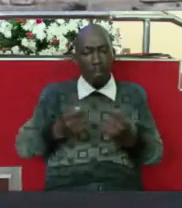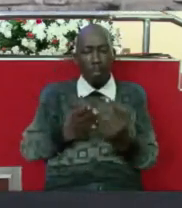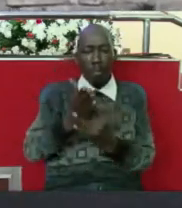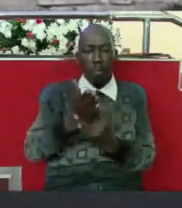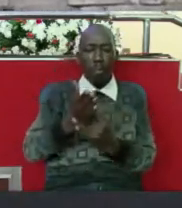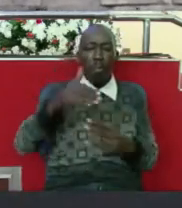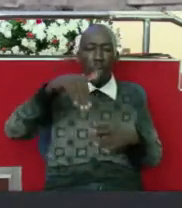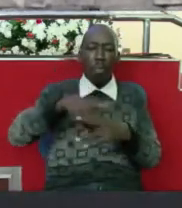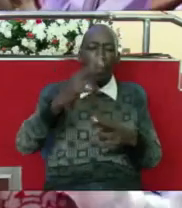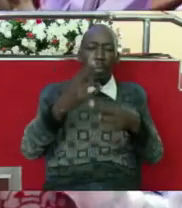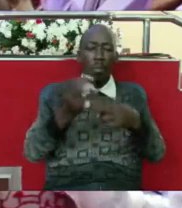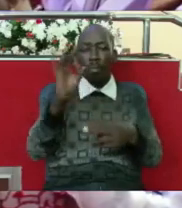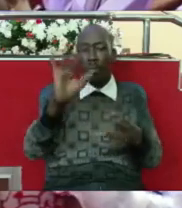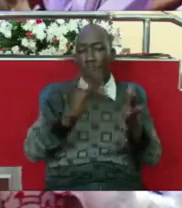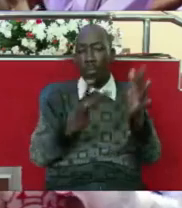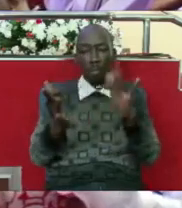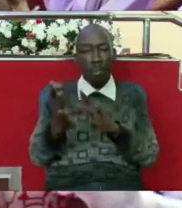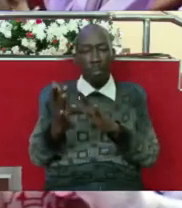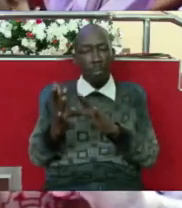the name of Jesus.